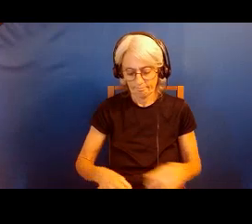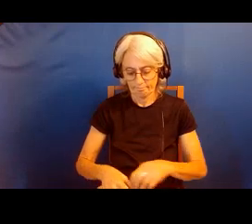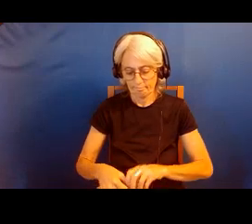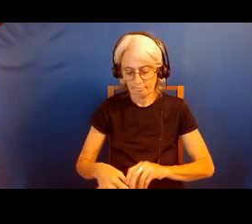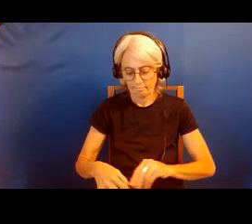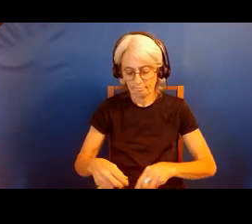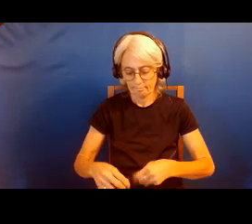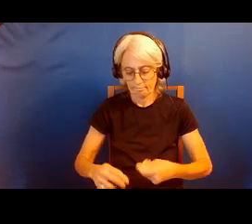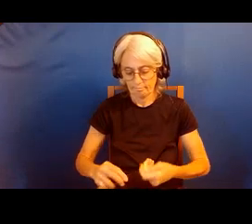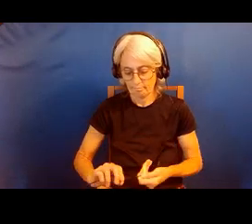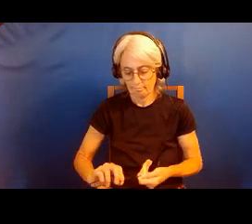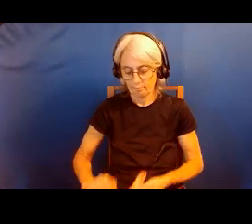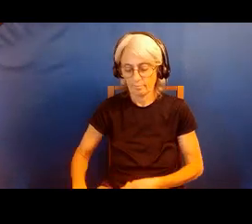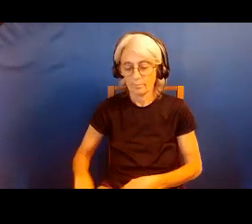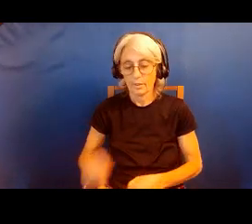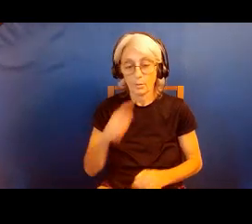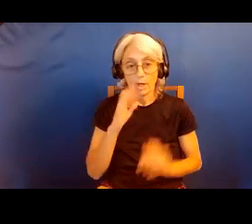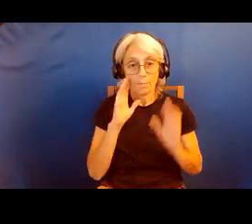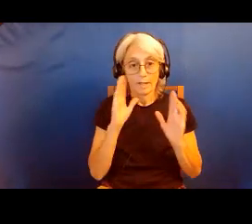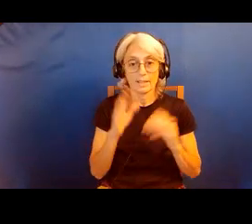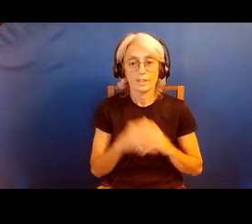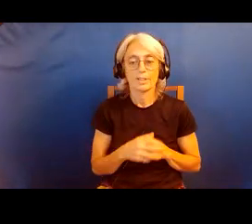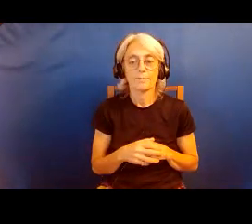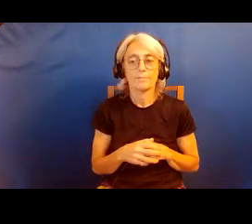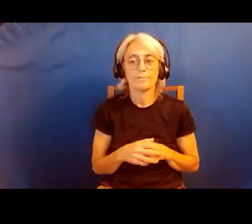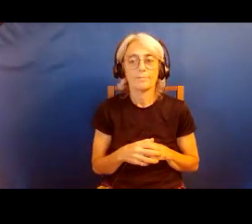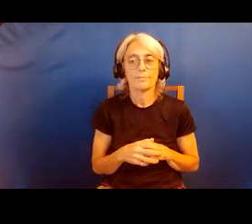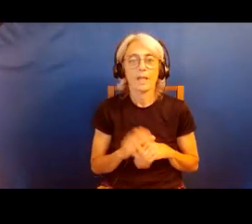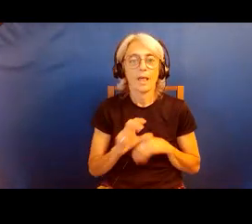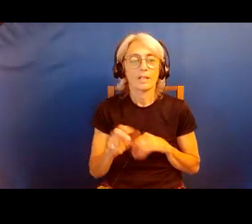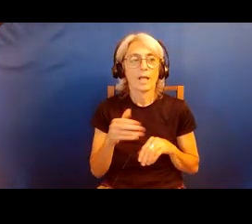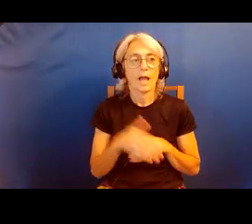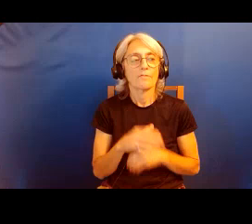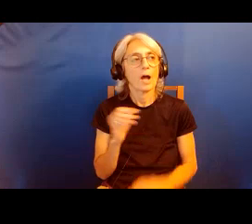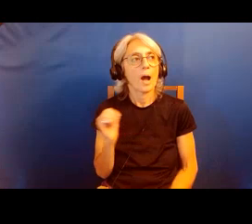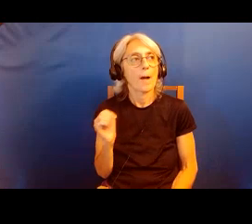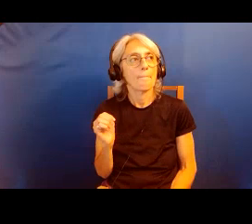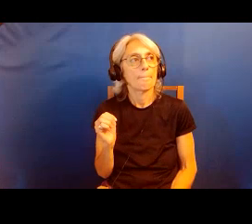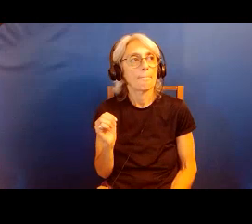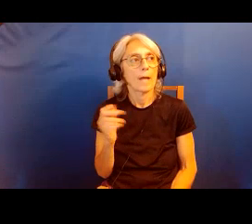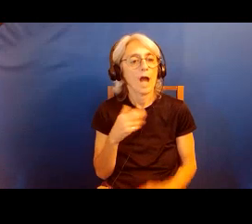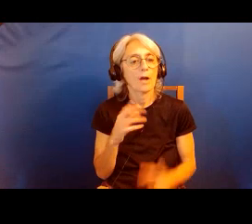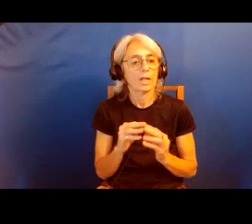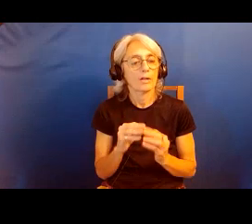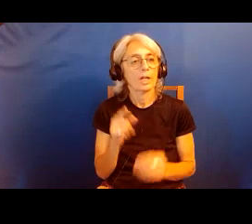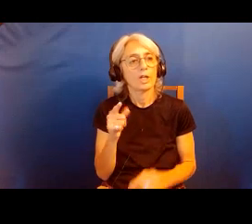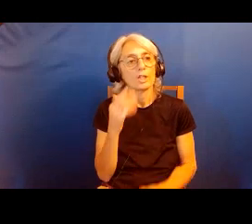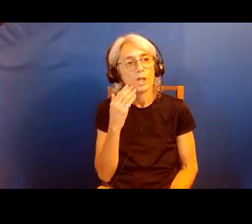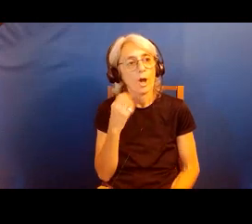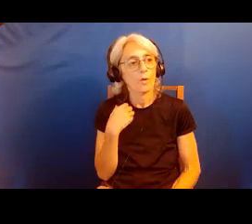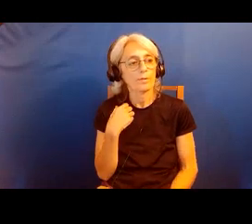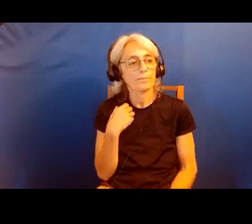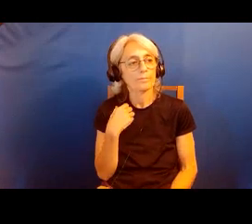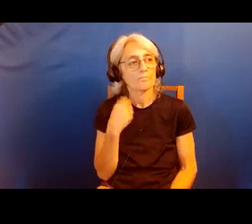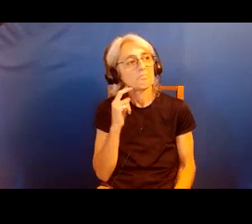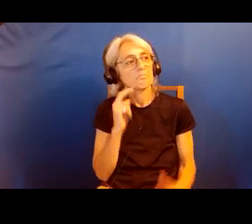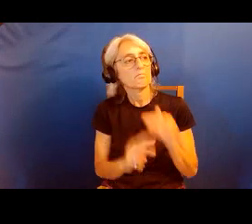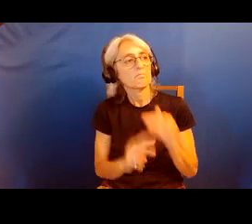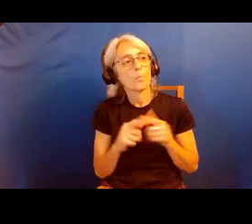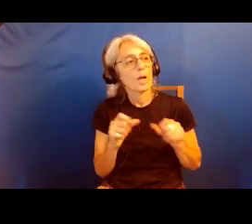as we're looking at allocations after our hearing, you know, what's the capacity that you